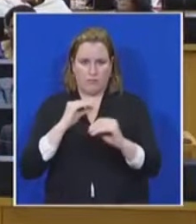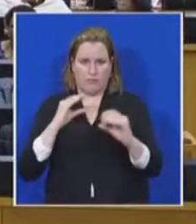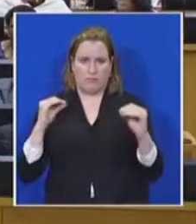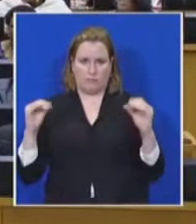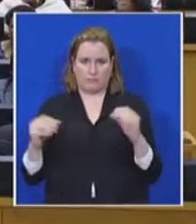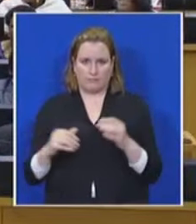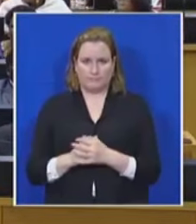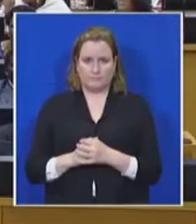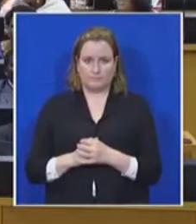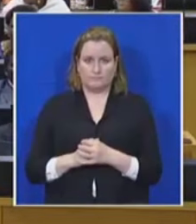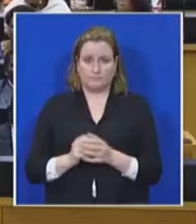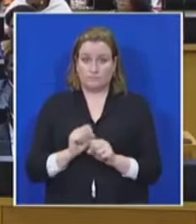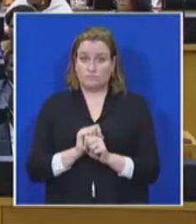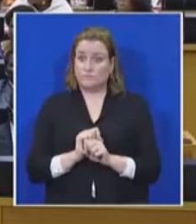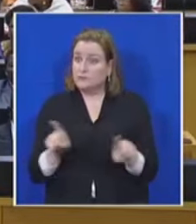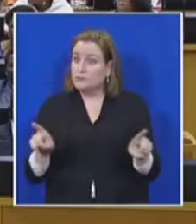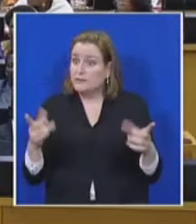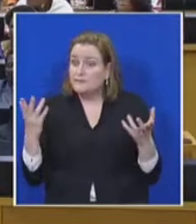Have all members voted?